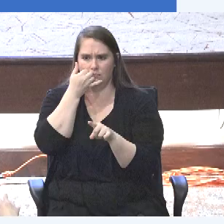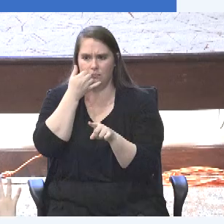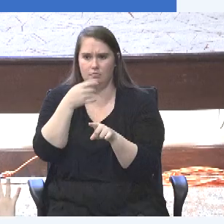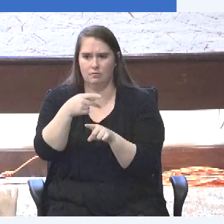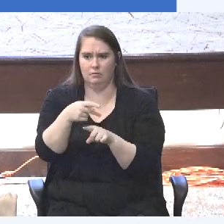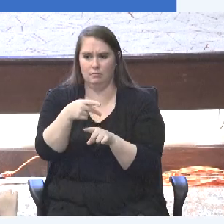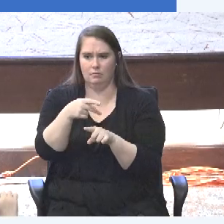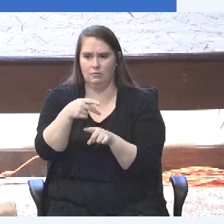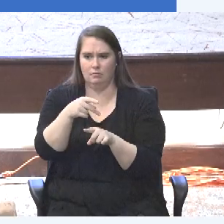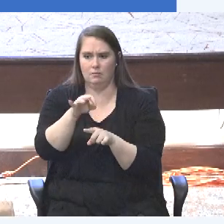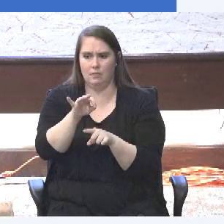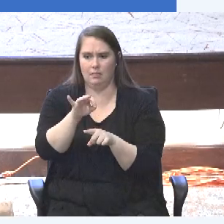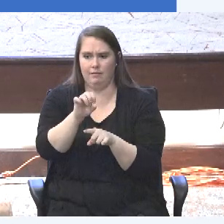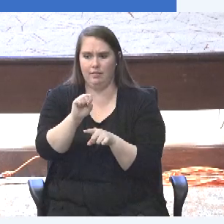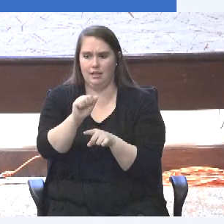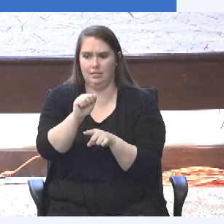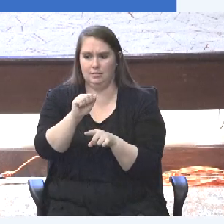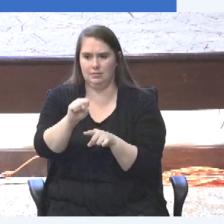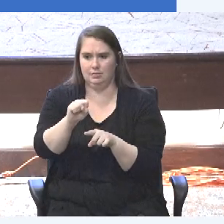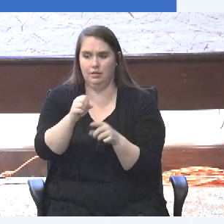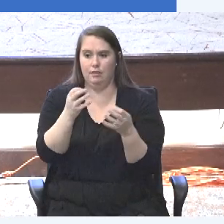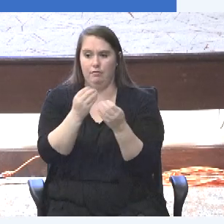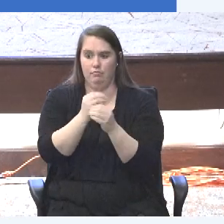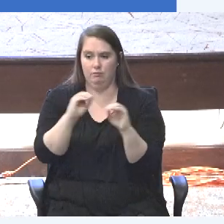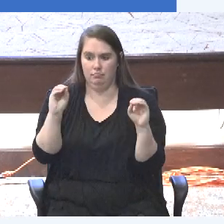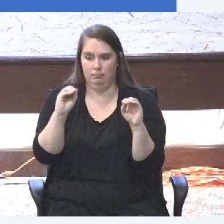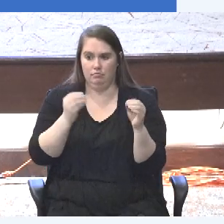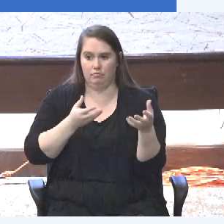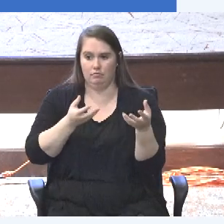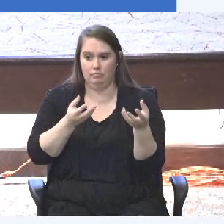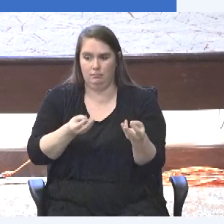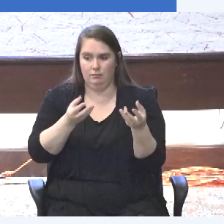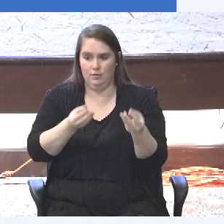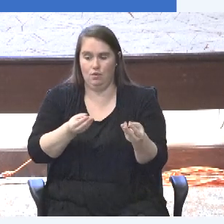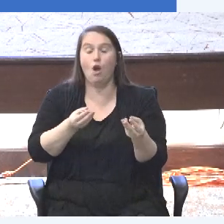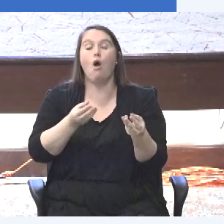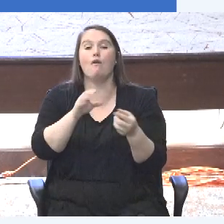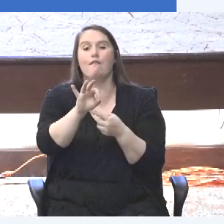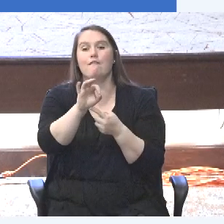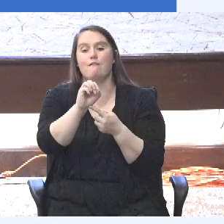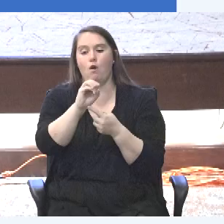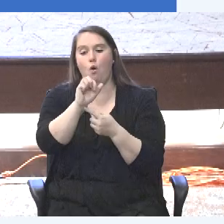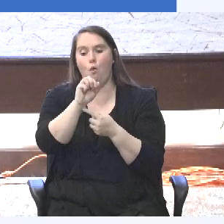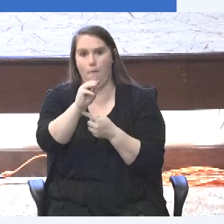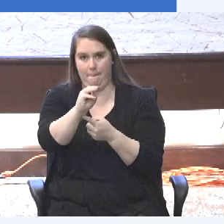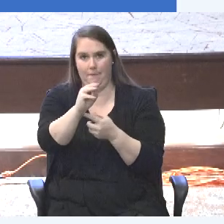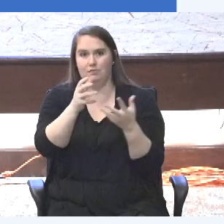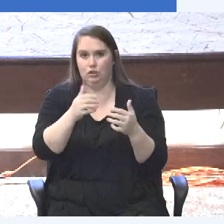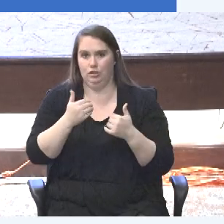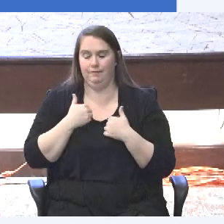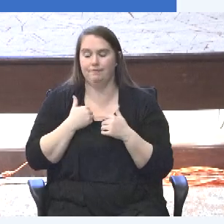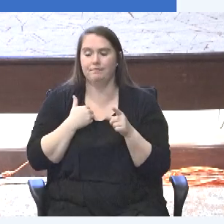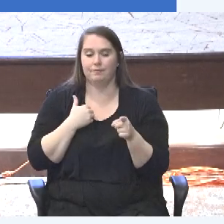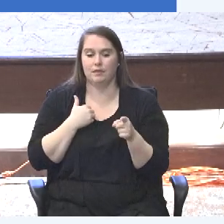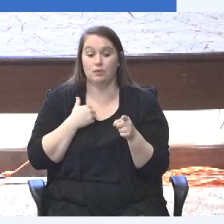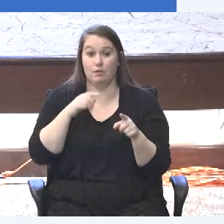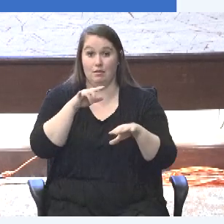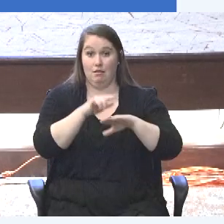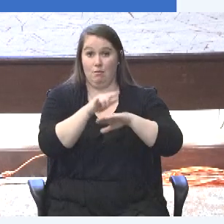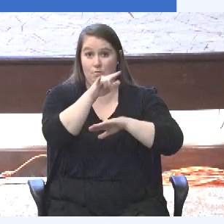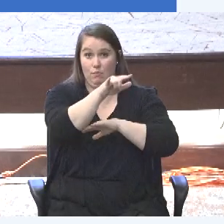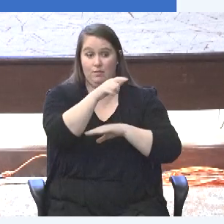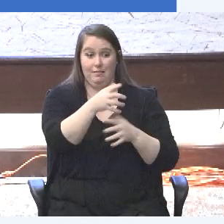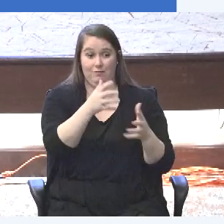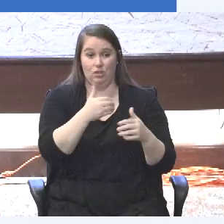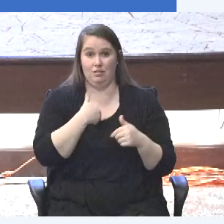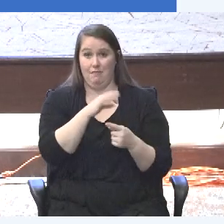the Waco Fire Department has completely eliminated PFAS foam in our service delivery model. So out of Waco Airport, our ARF trucks do not have